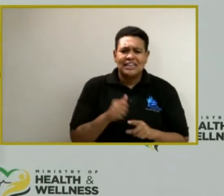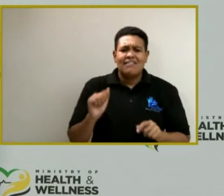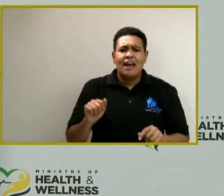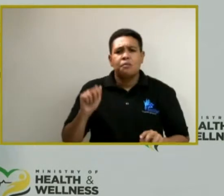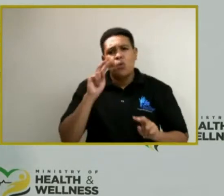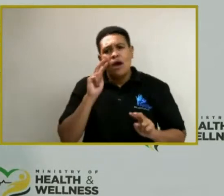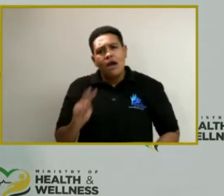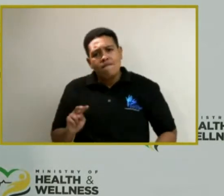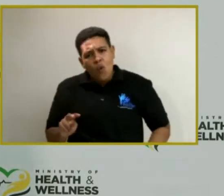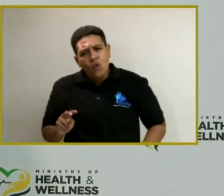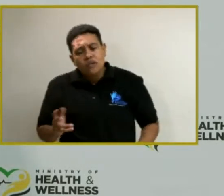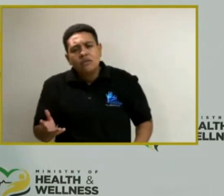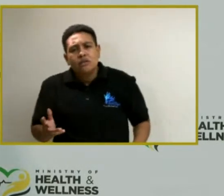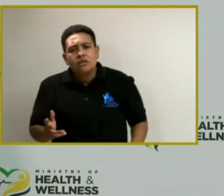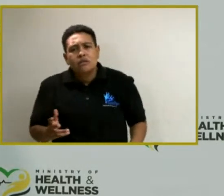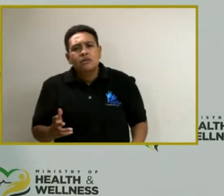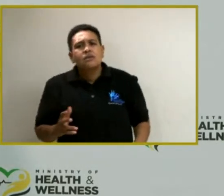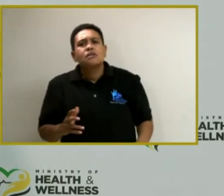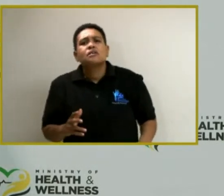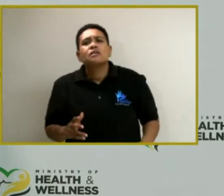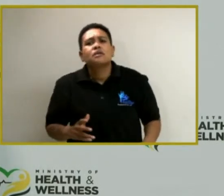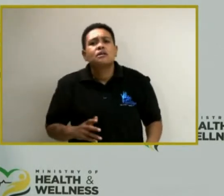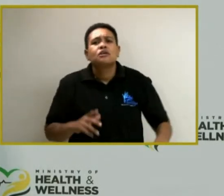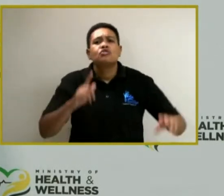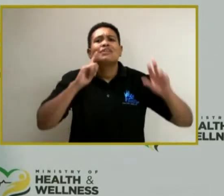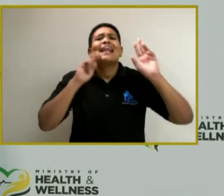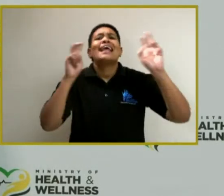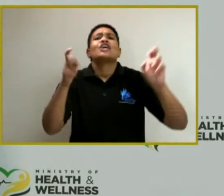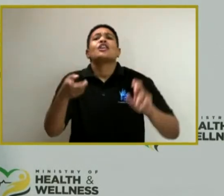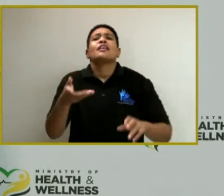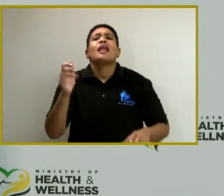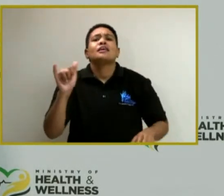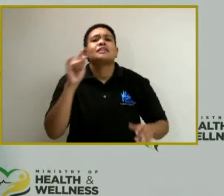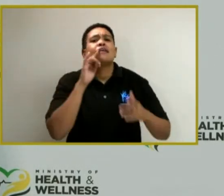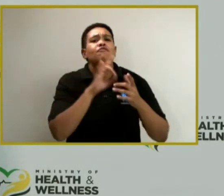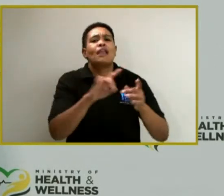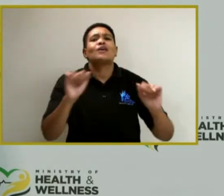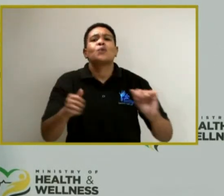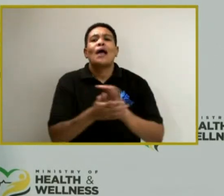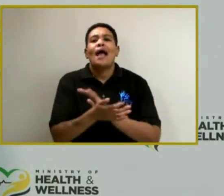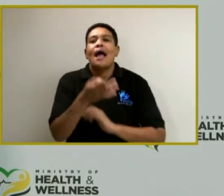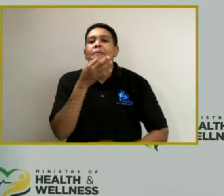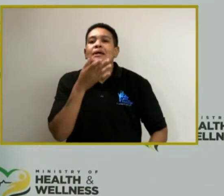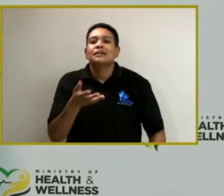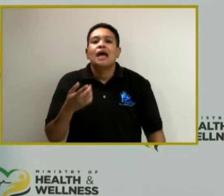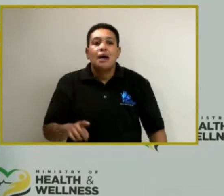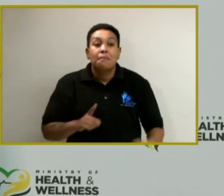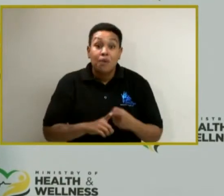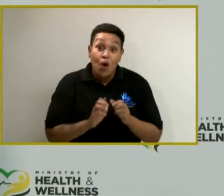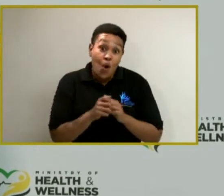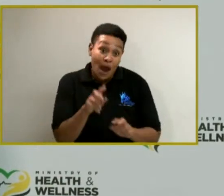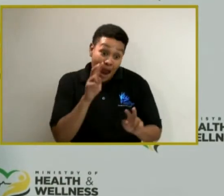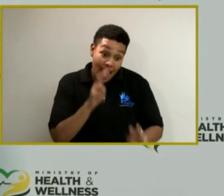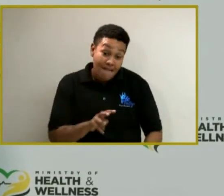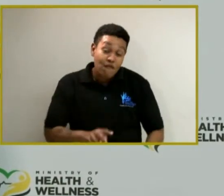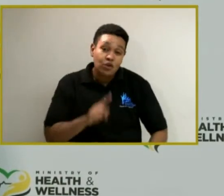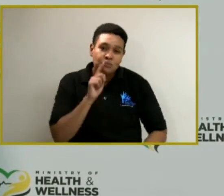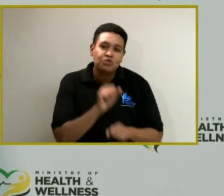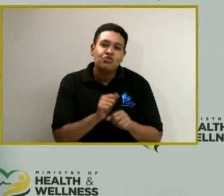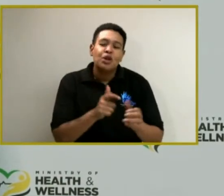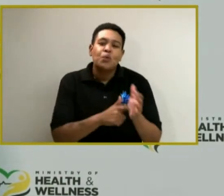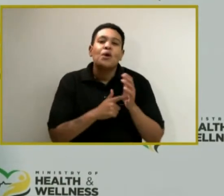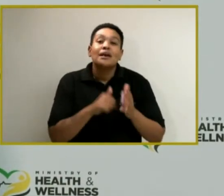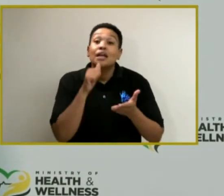enforce, and there's an issue there as it relates to the capacity. and the extent to which that enforcement is required. It's